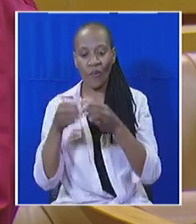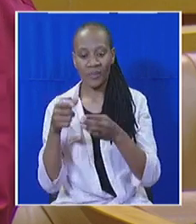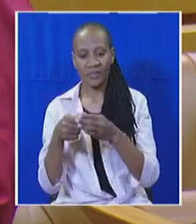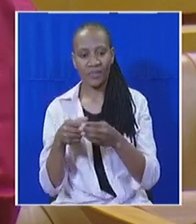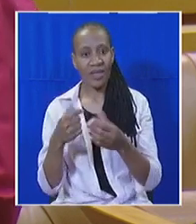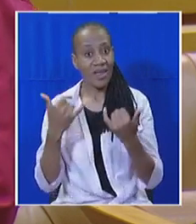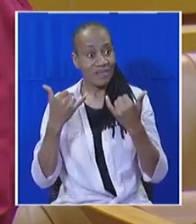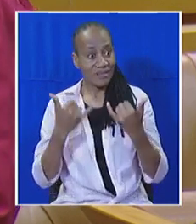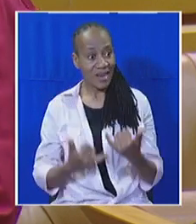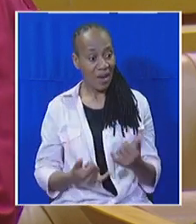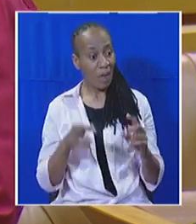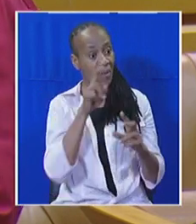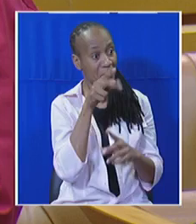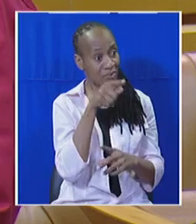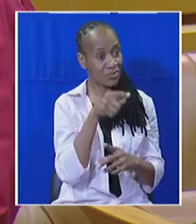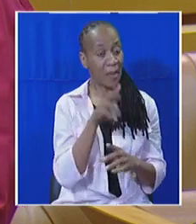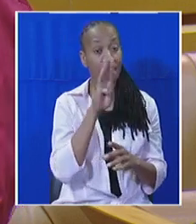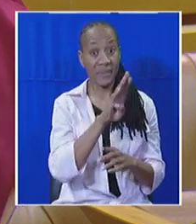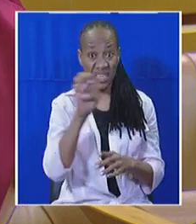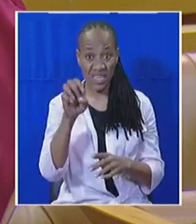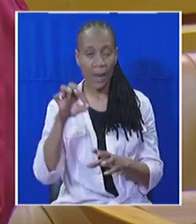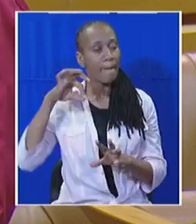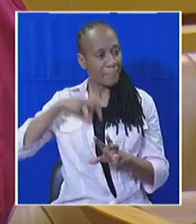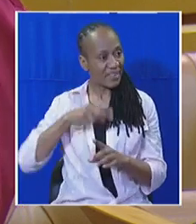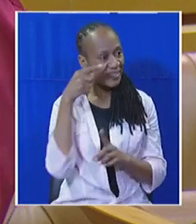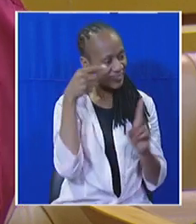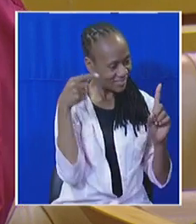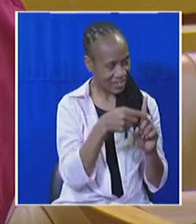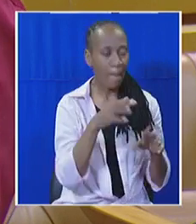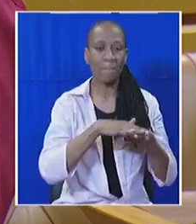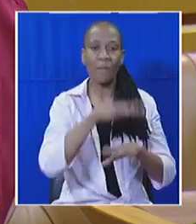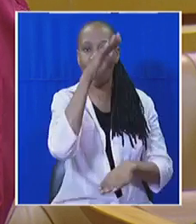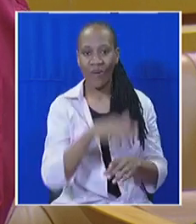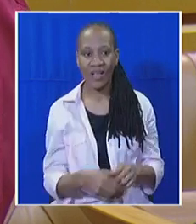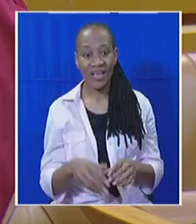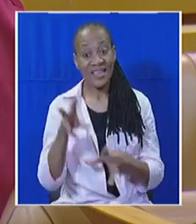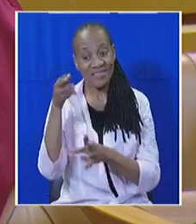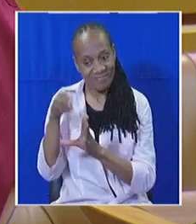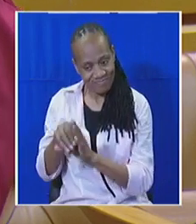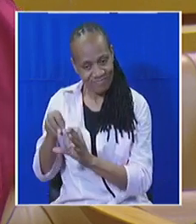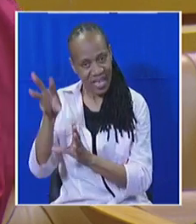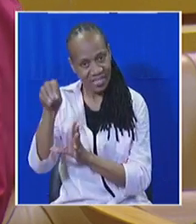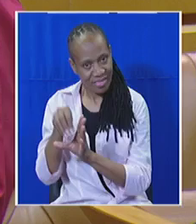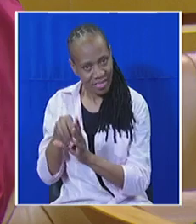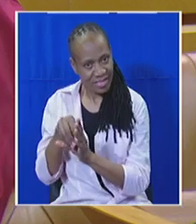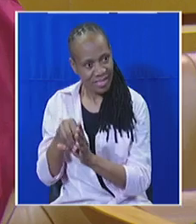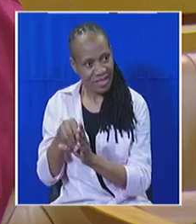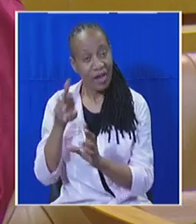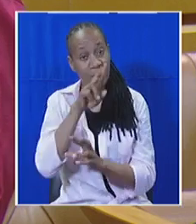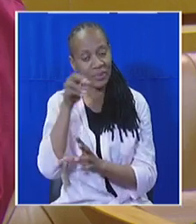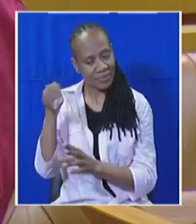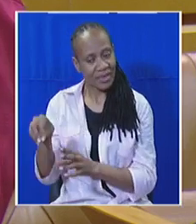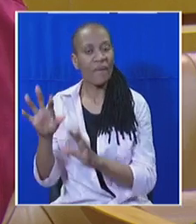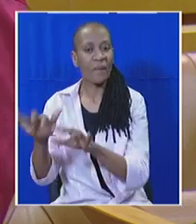key beneficiaries of the BEE. He sits in this parliament and continues to make business with